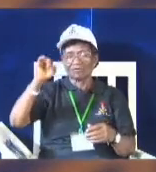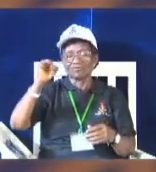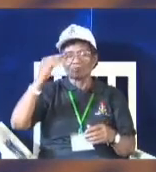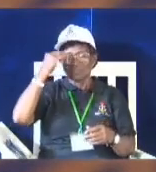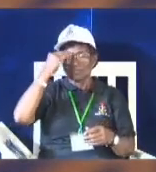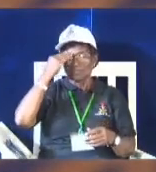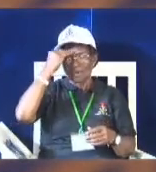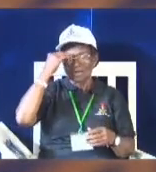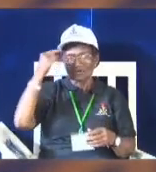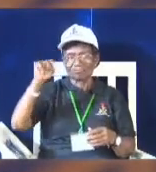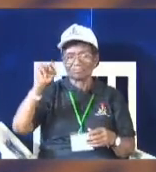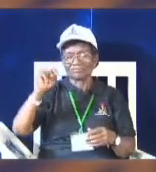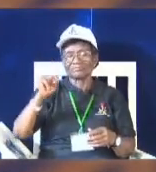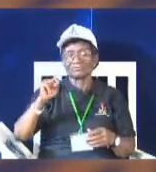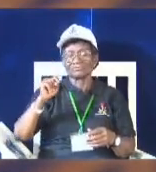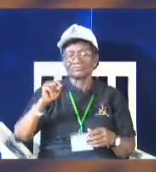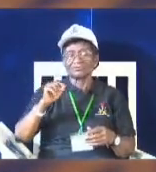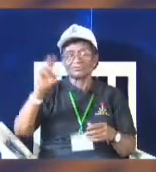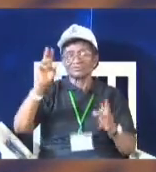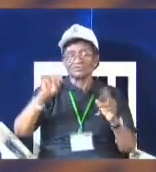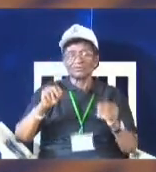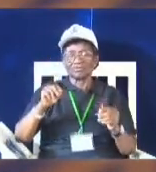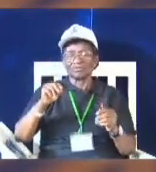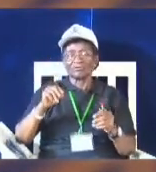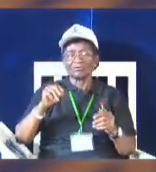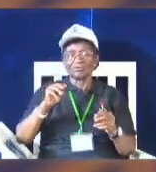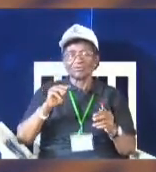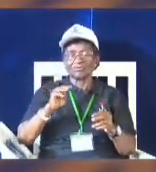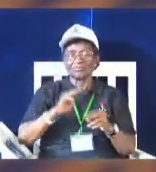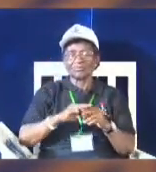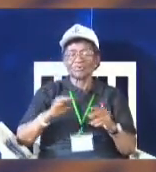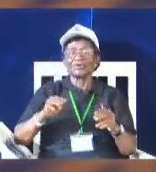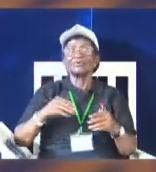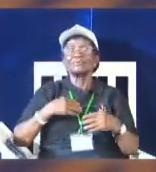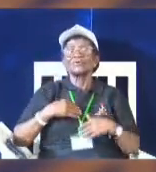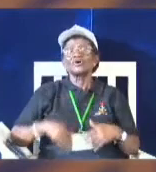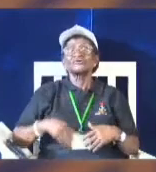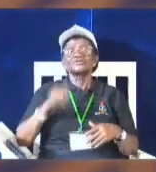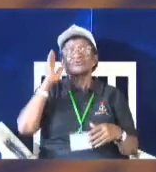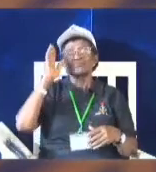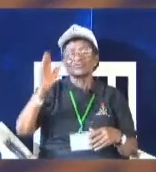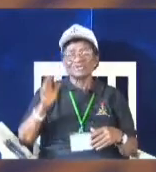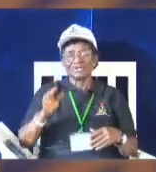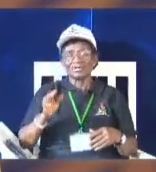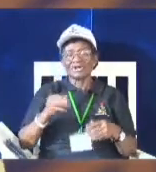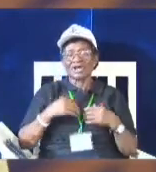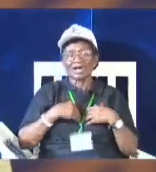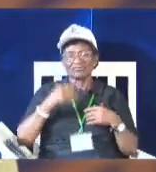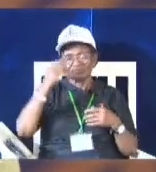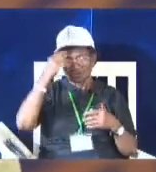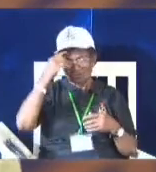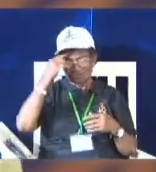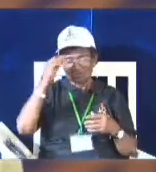nobody would have thought that madman was born to be an evangelist.